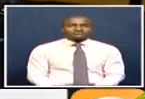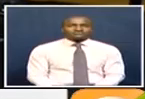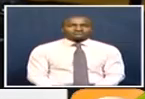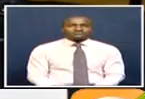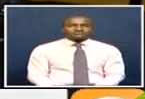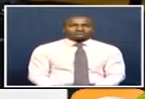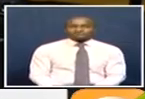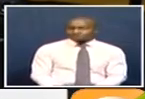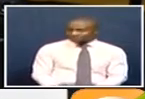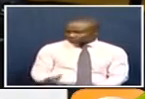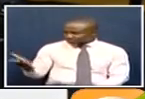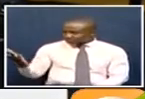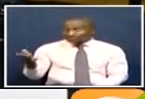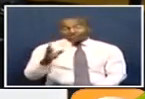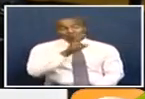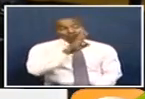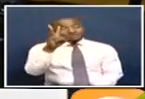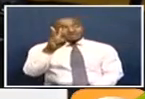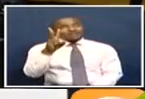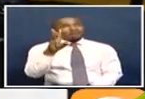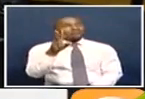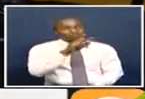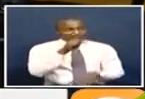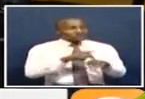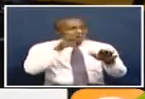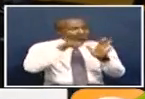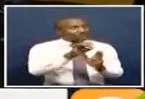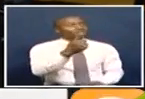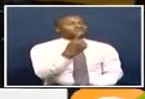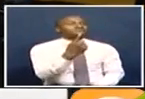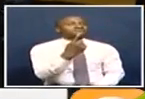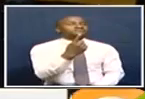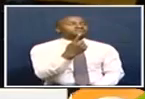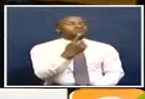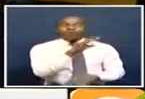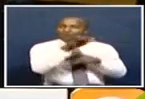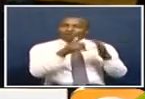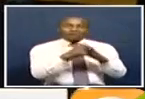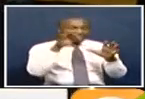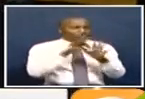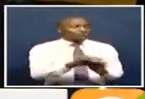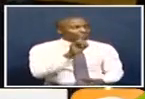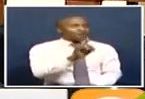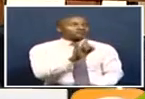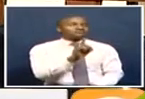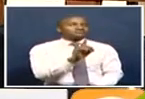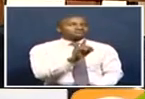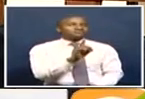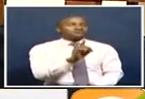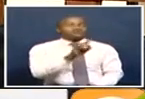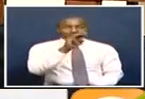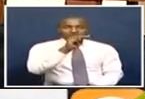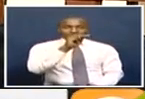SG. Western province will vote as a bloc for the first time. And we this is after Masinde